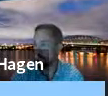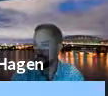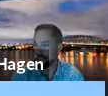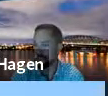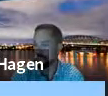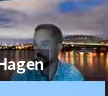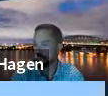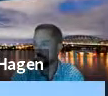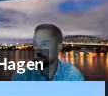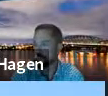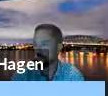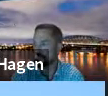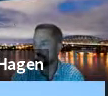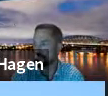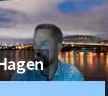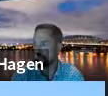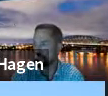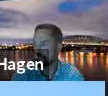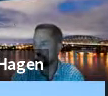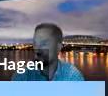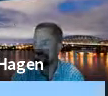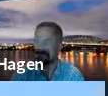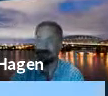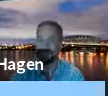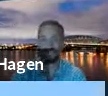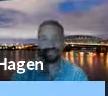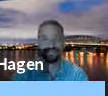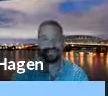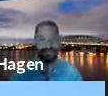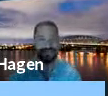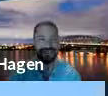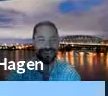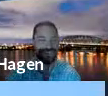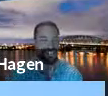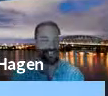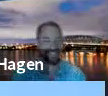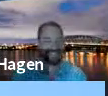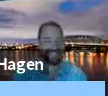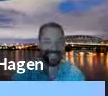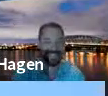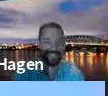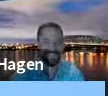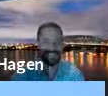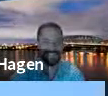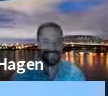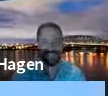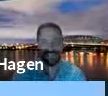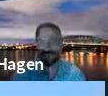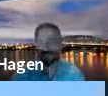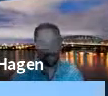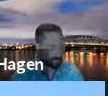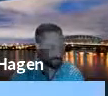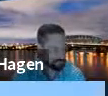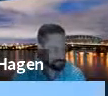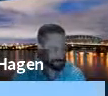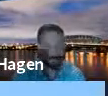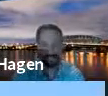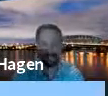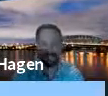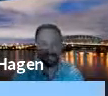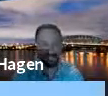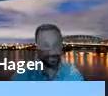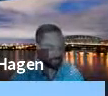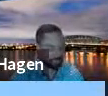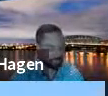me to get Korean food, which I really need my kimchi, I have to go to Portland, Oregon, and there's numerous restaurants there.